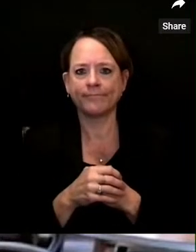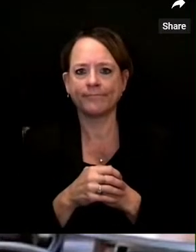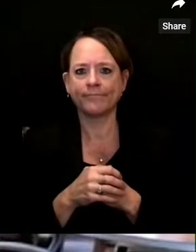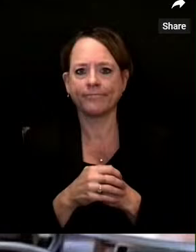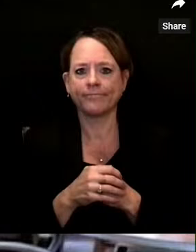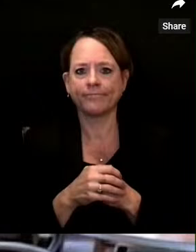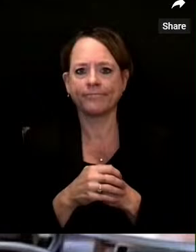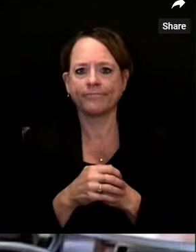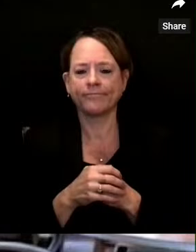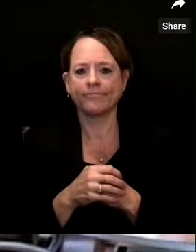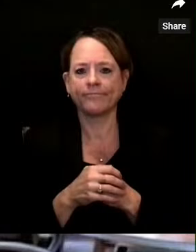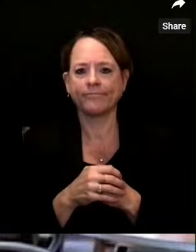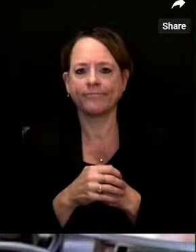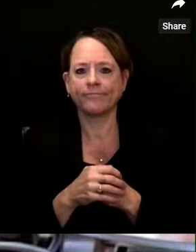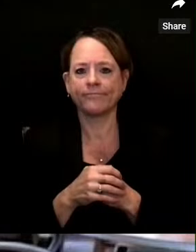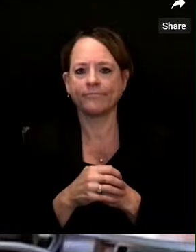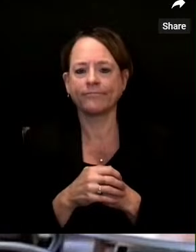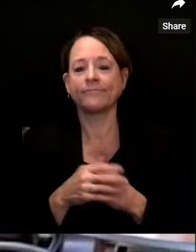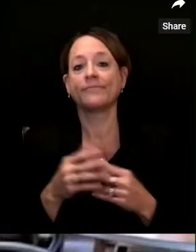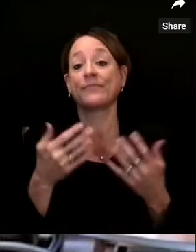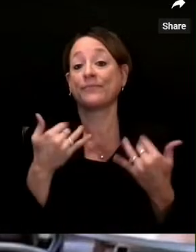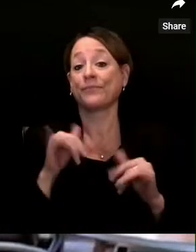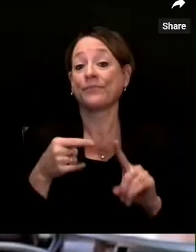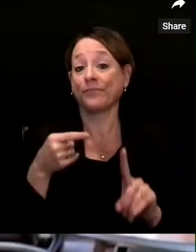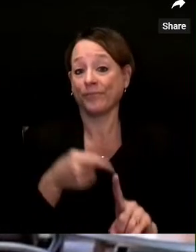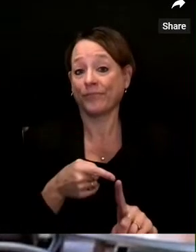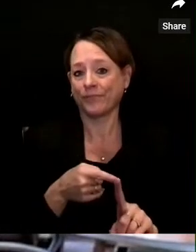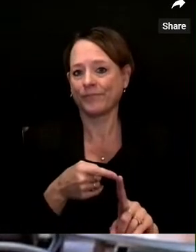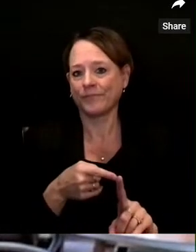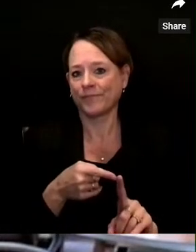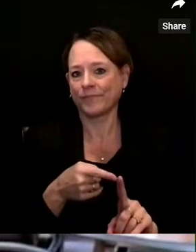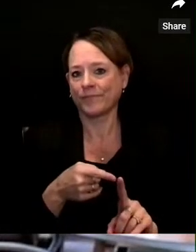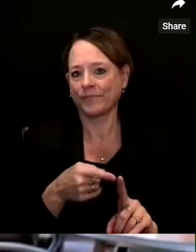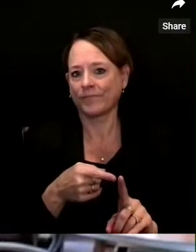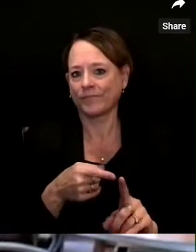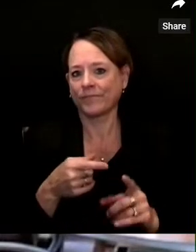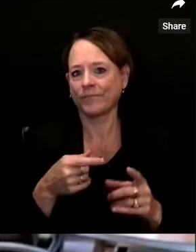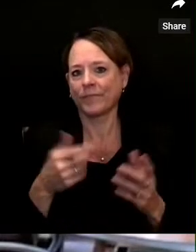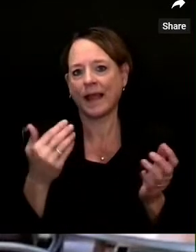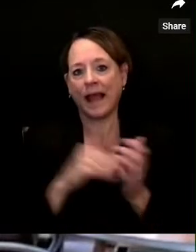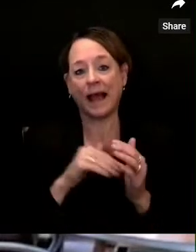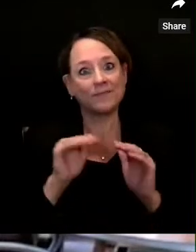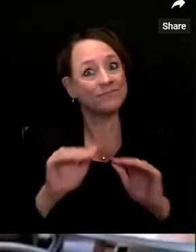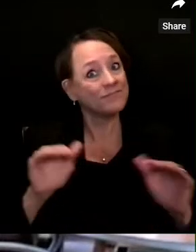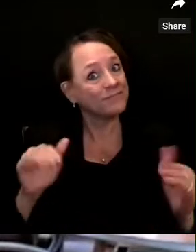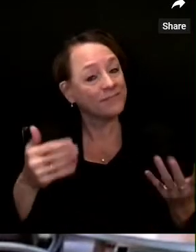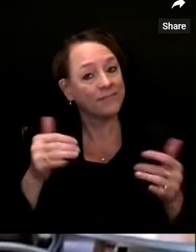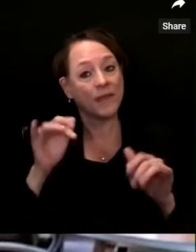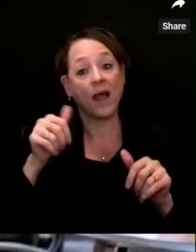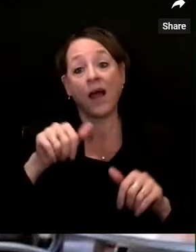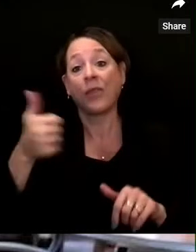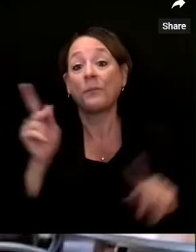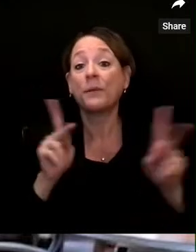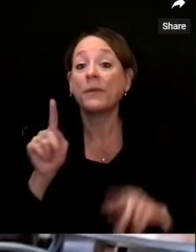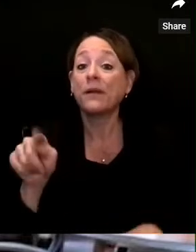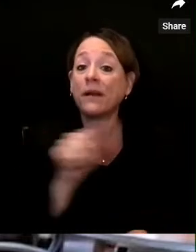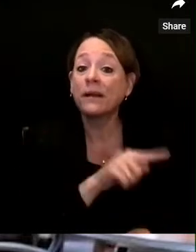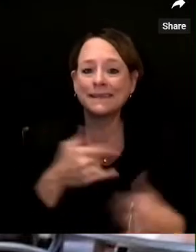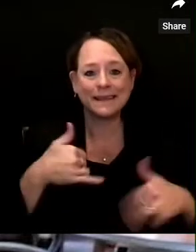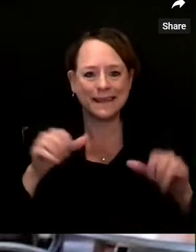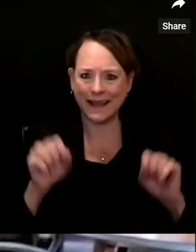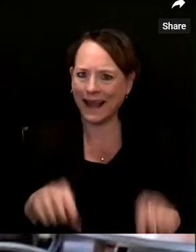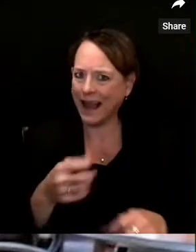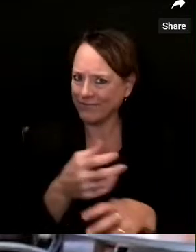of people eligible today for their first COVID shot, and we want to make sure that we continue